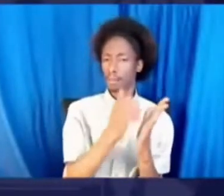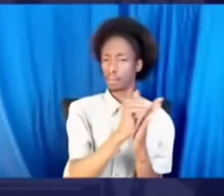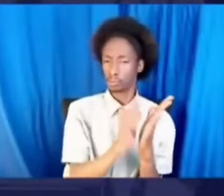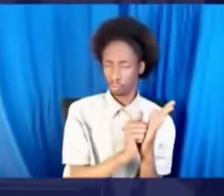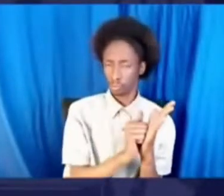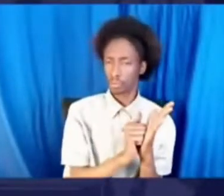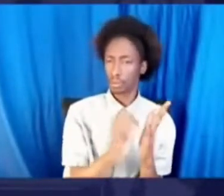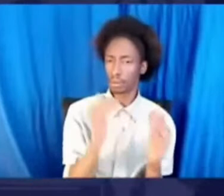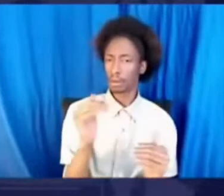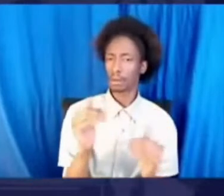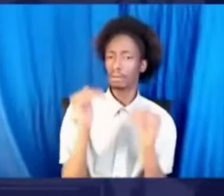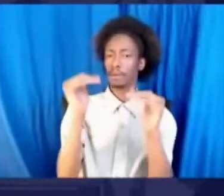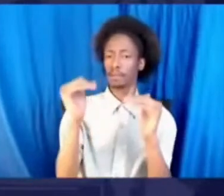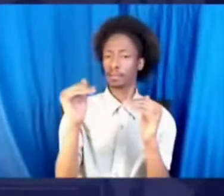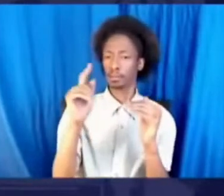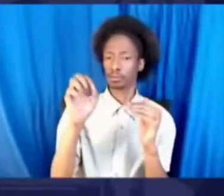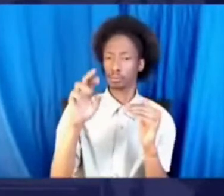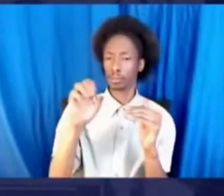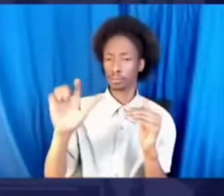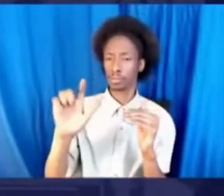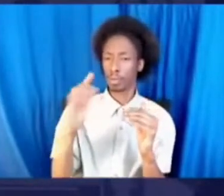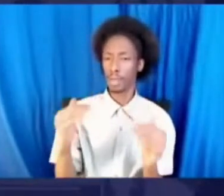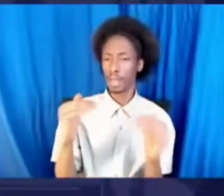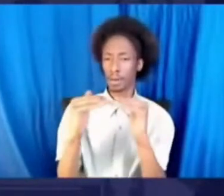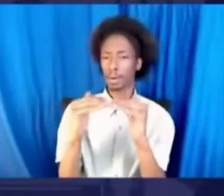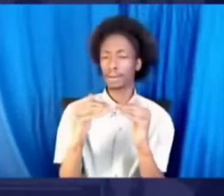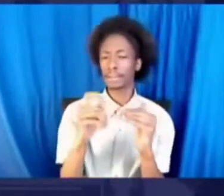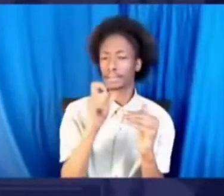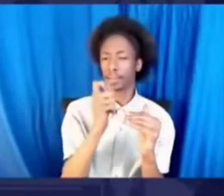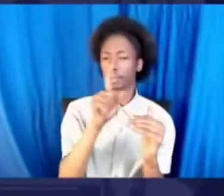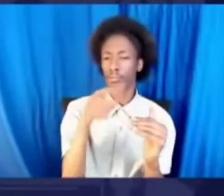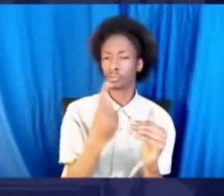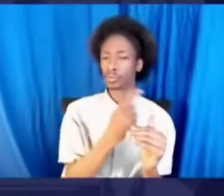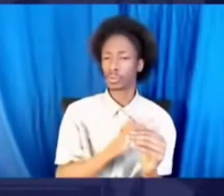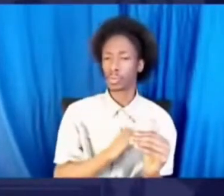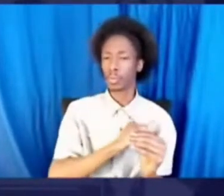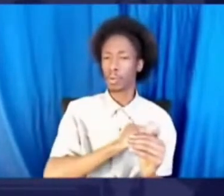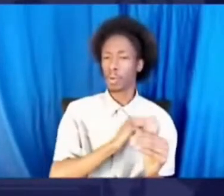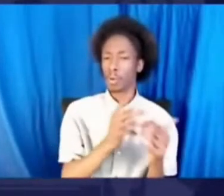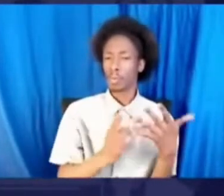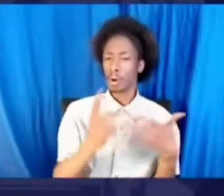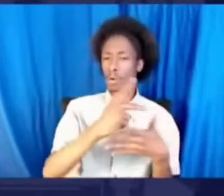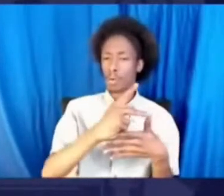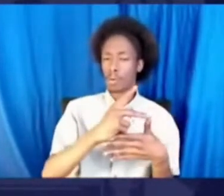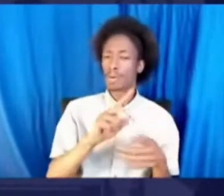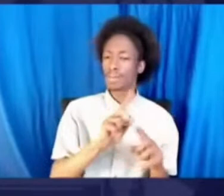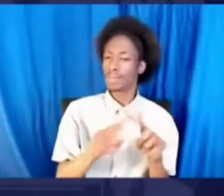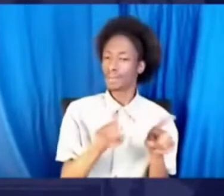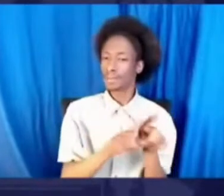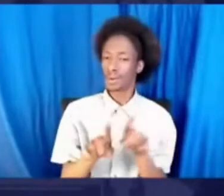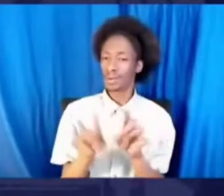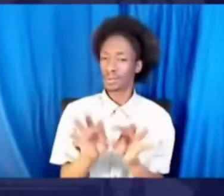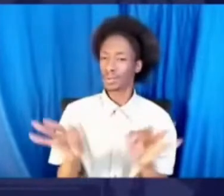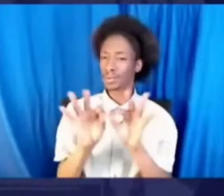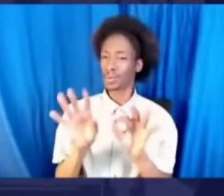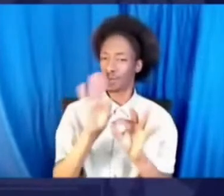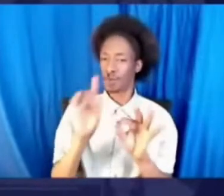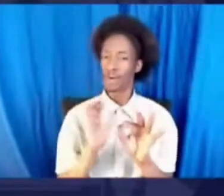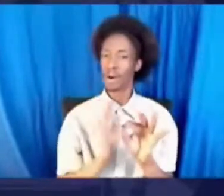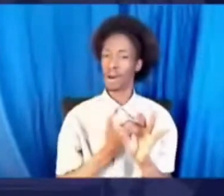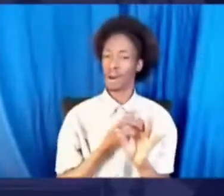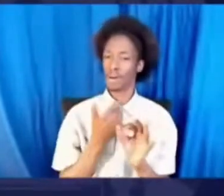racial equity is not just a moral priority, it is also vital to our economic